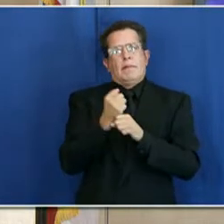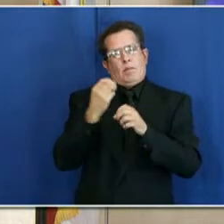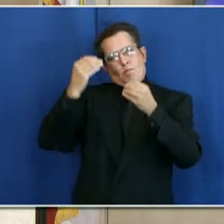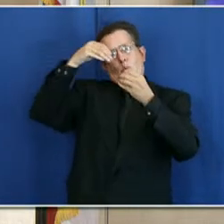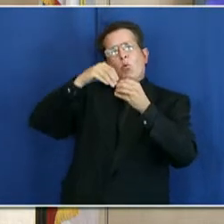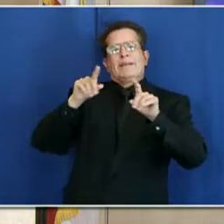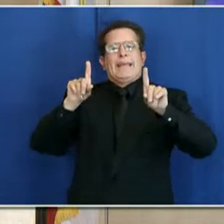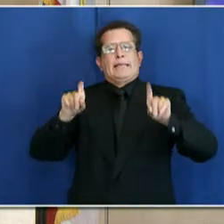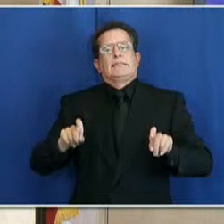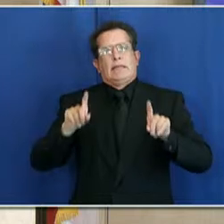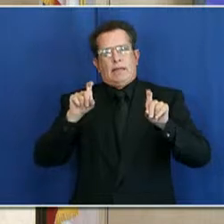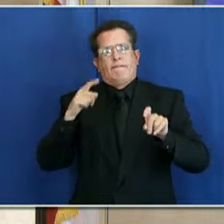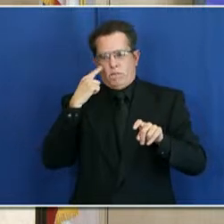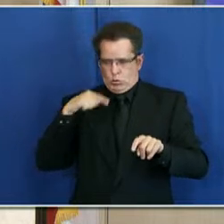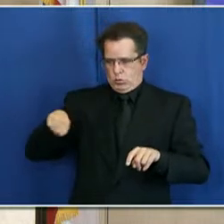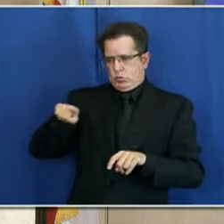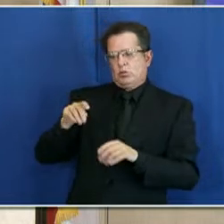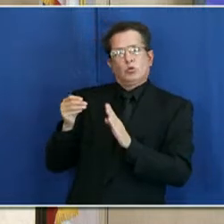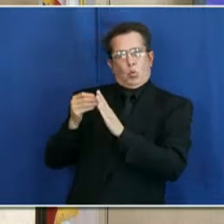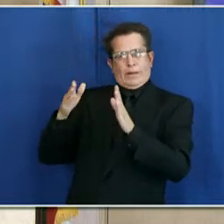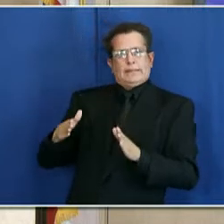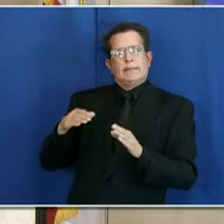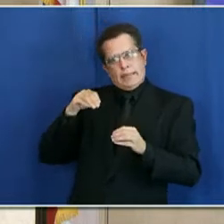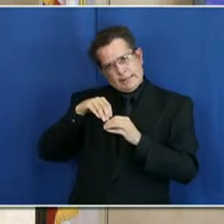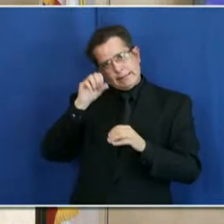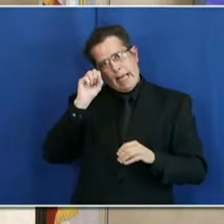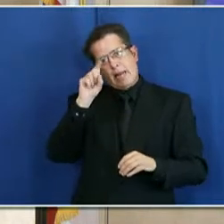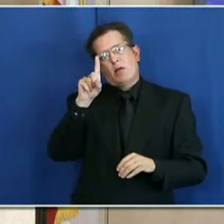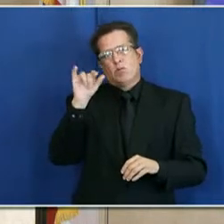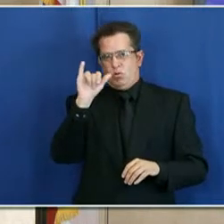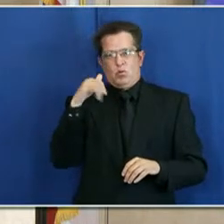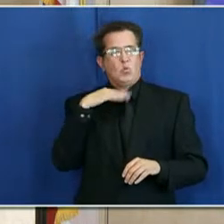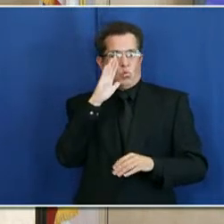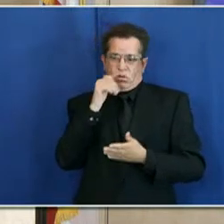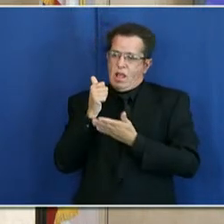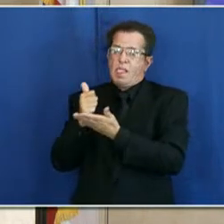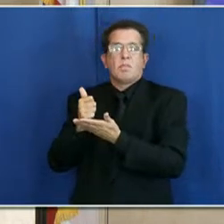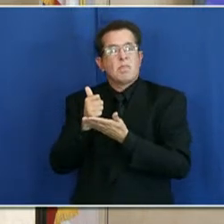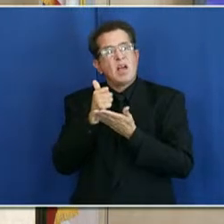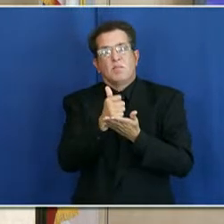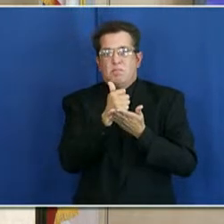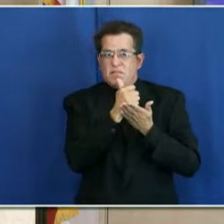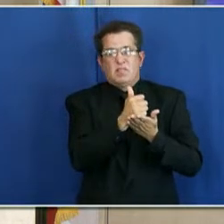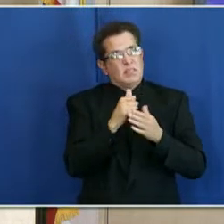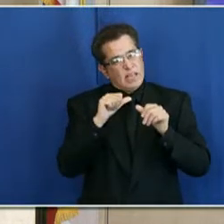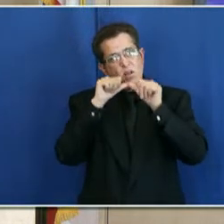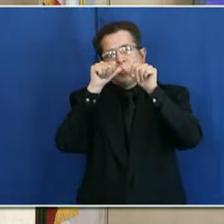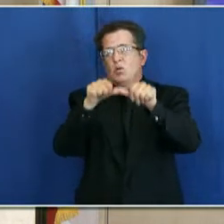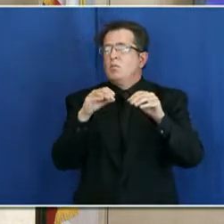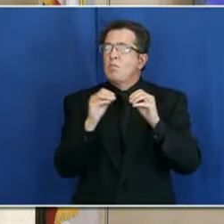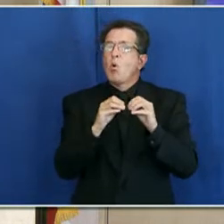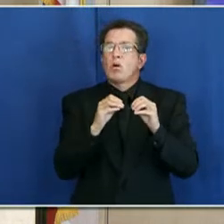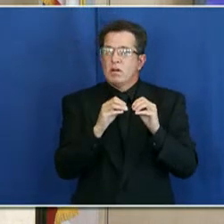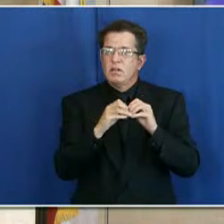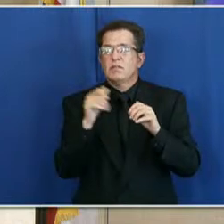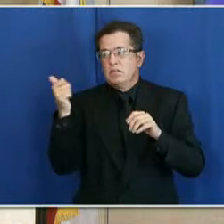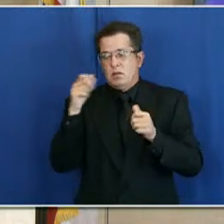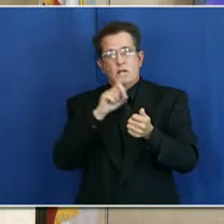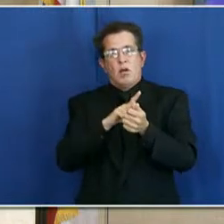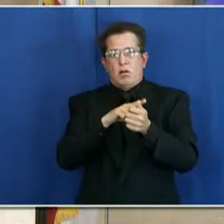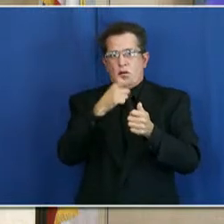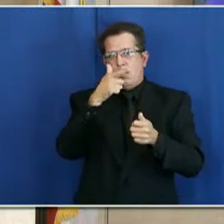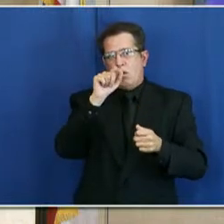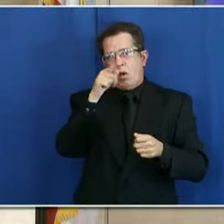testing available to the students of San Diego County, and we'll continue to work with them as we all go through this process together. But to Dr. Gothold and